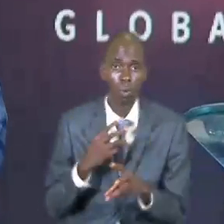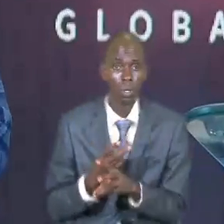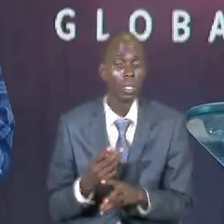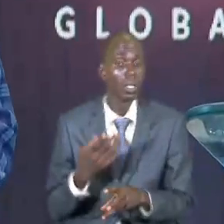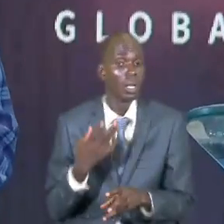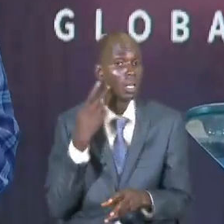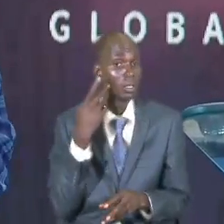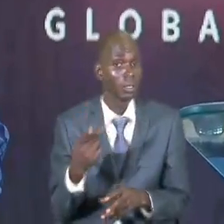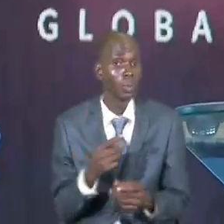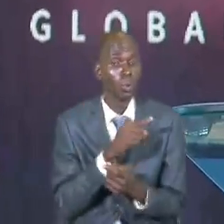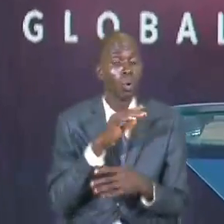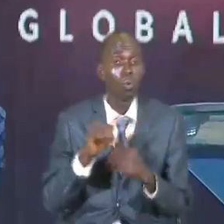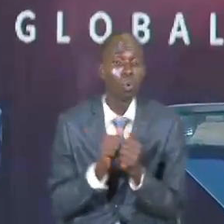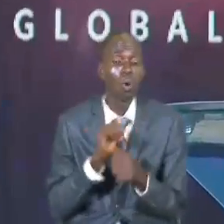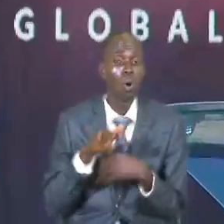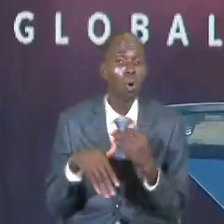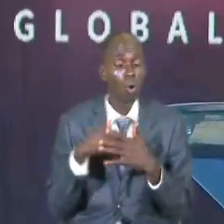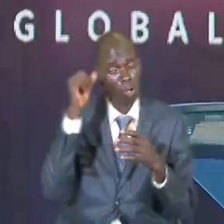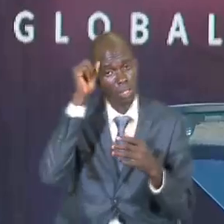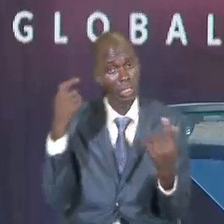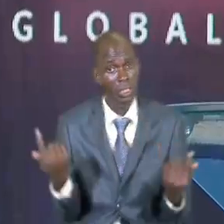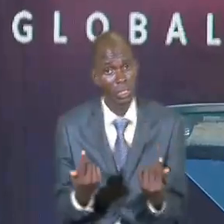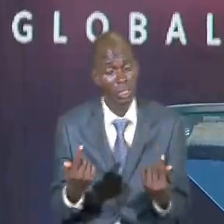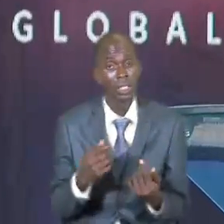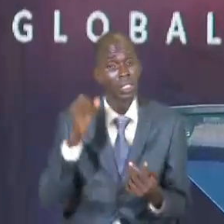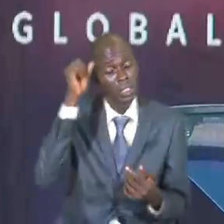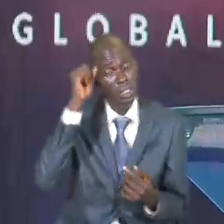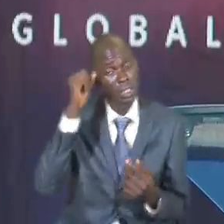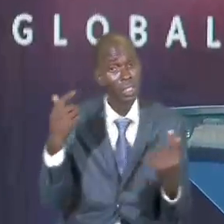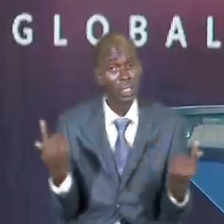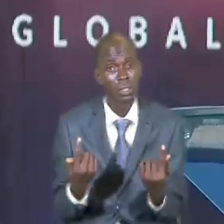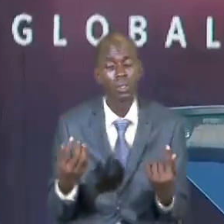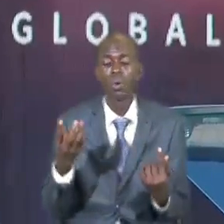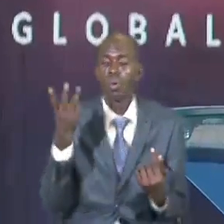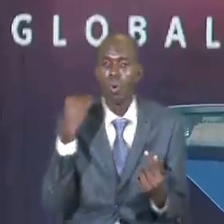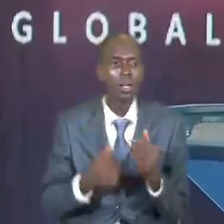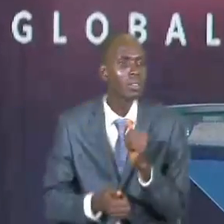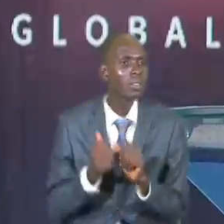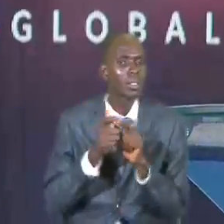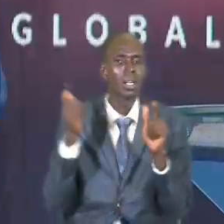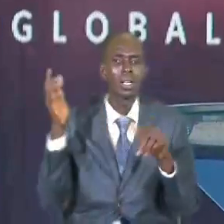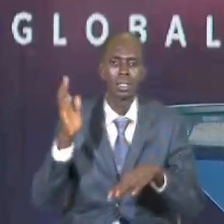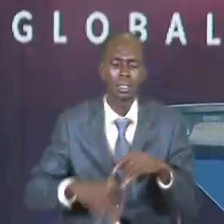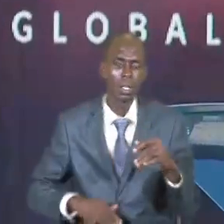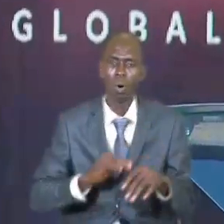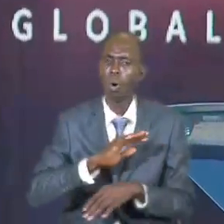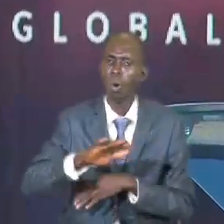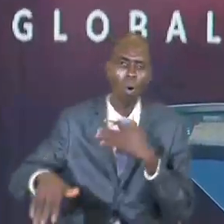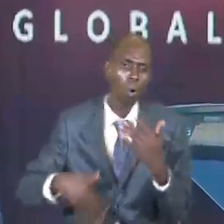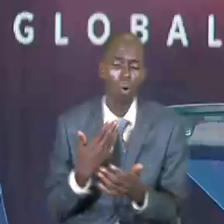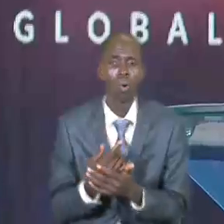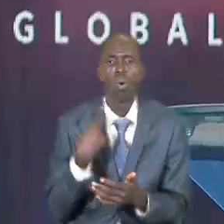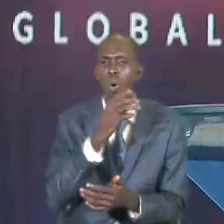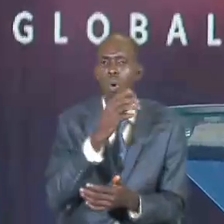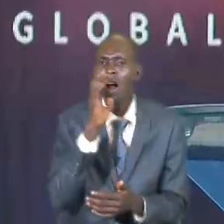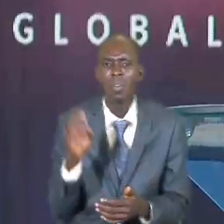sins were greater than them all. And whatever you are, whoever you are, wherever you are coming from,